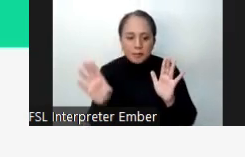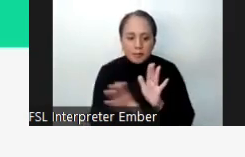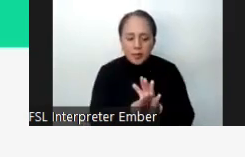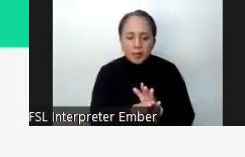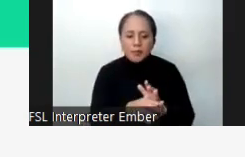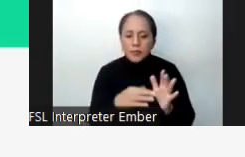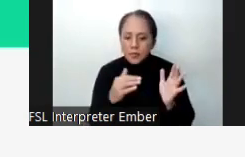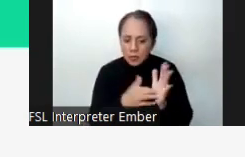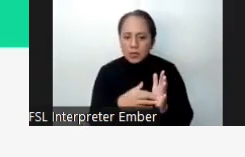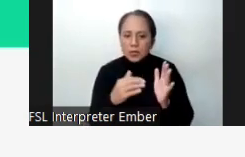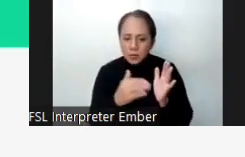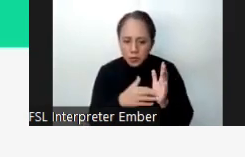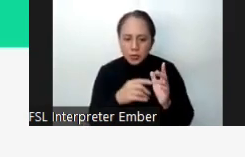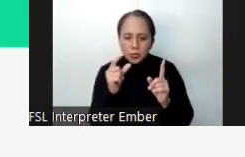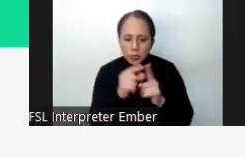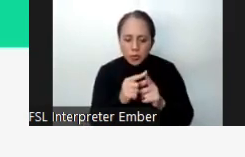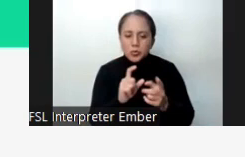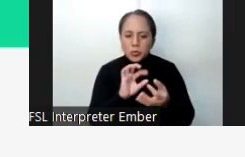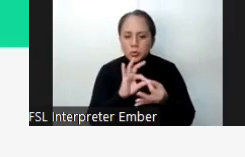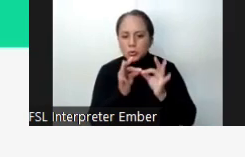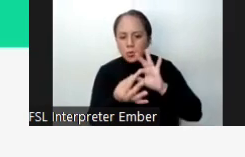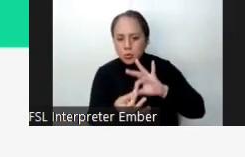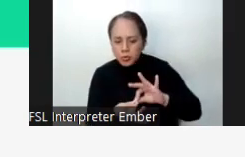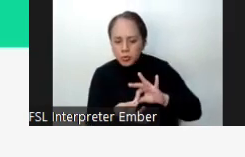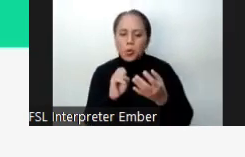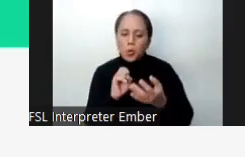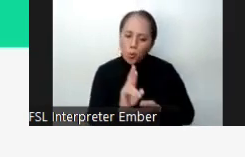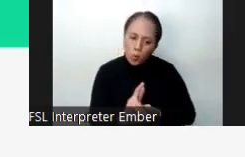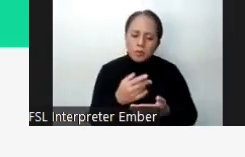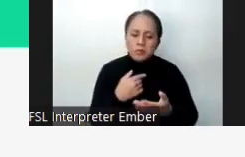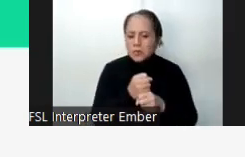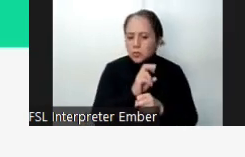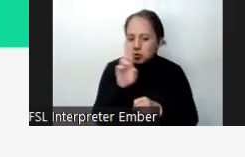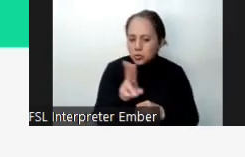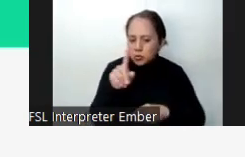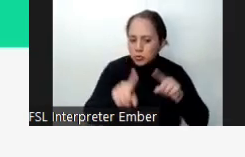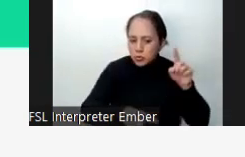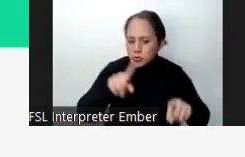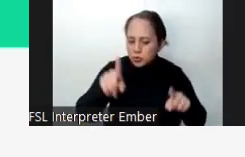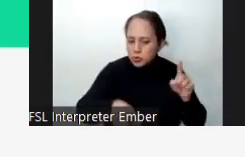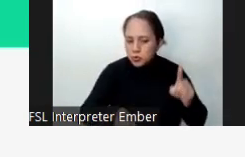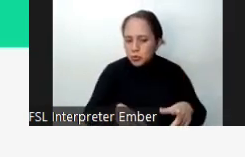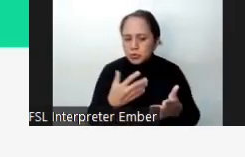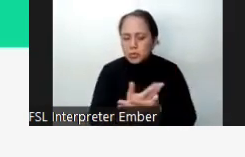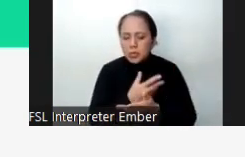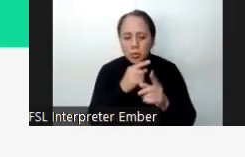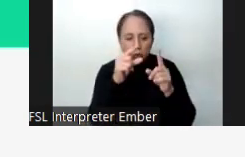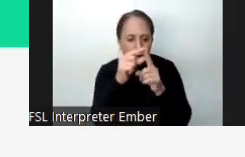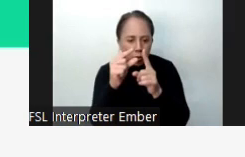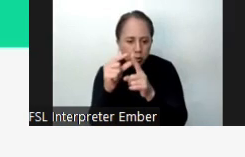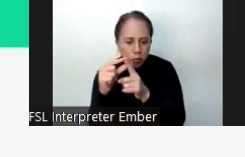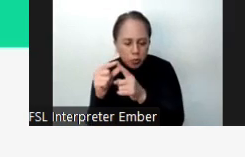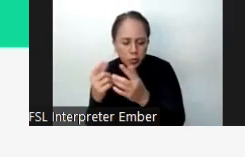they repeat some words, they paraphrase, or maybe they make use of diverse and sophisticated